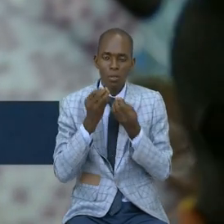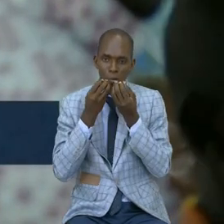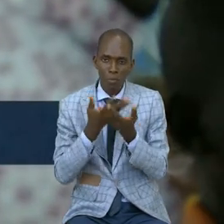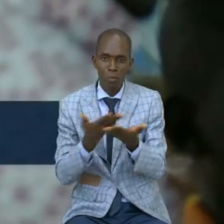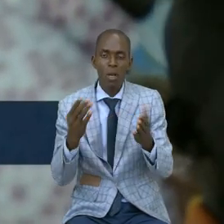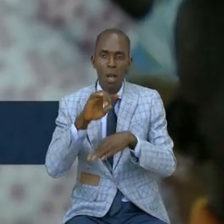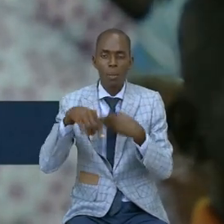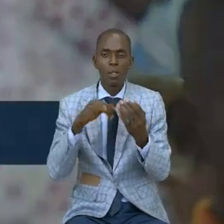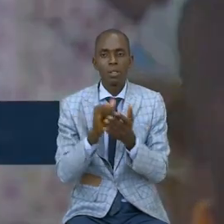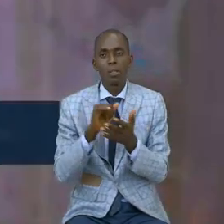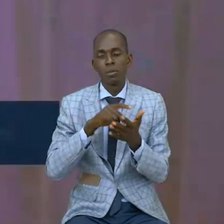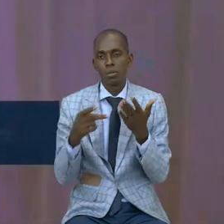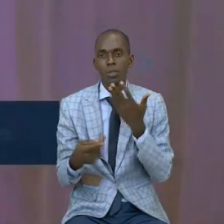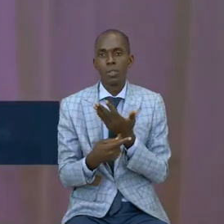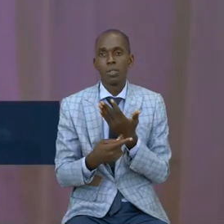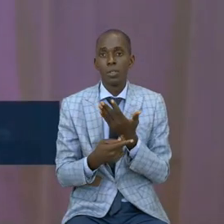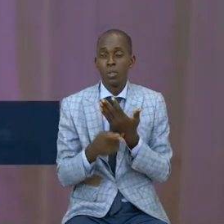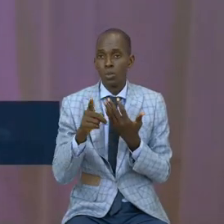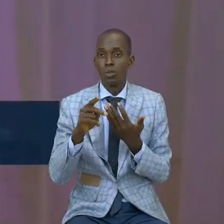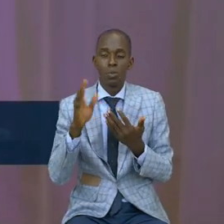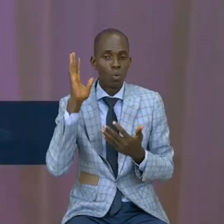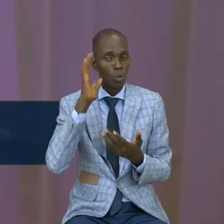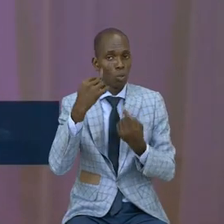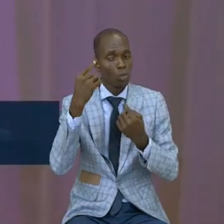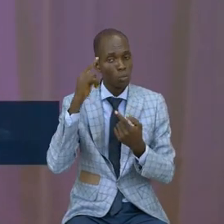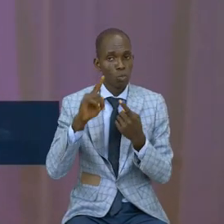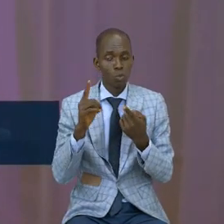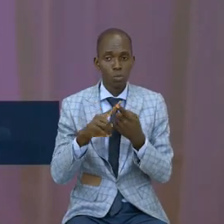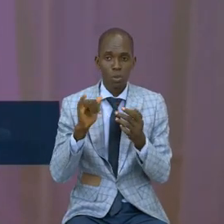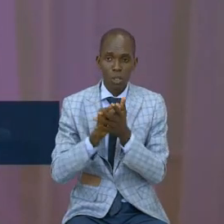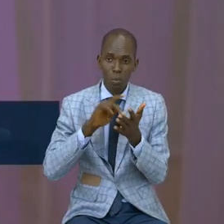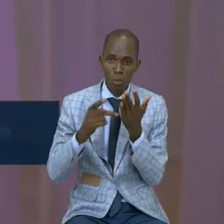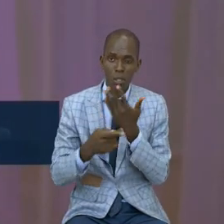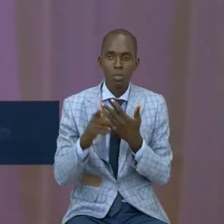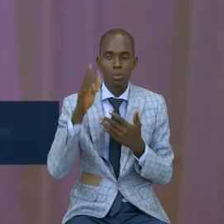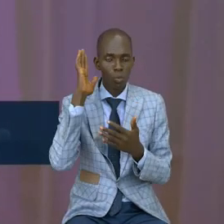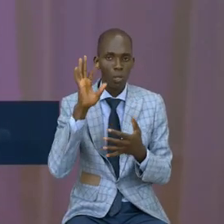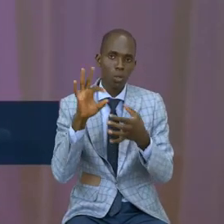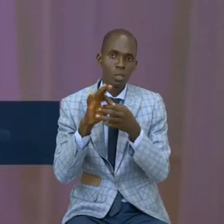You will come for that banquet. You will connect to Christ.